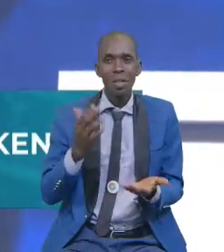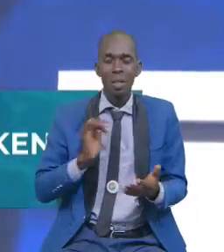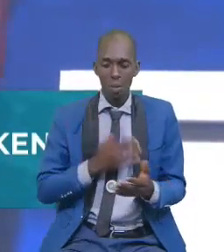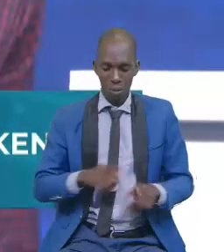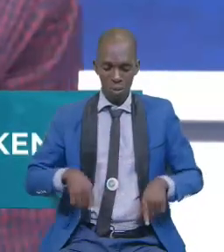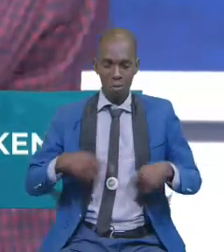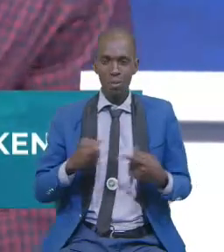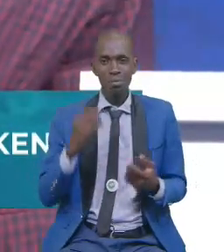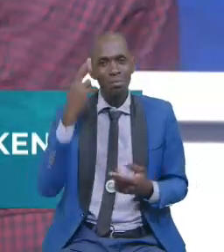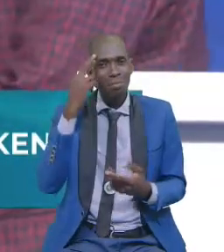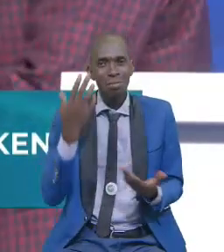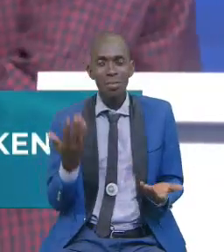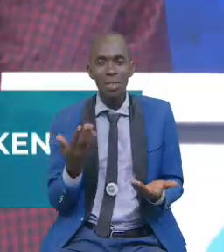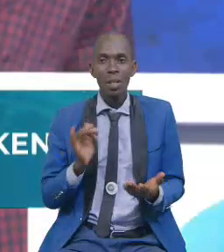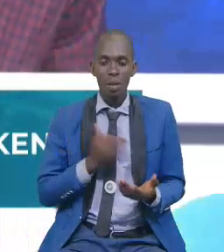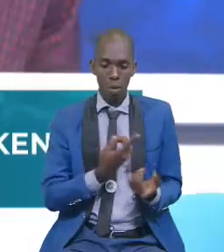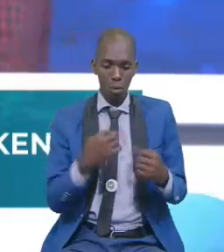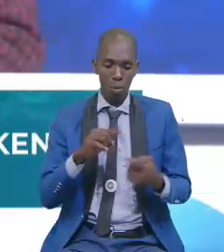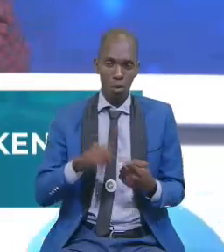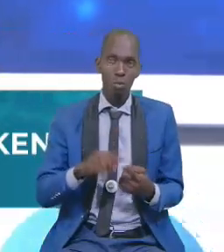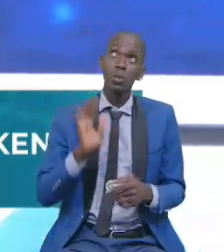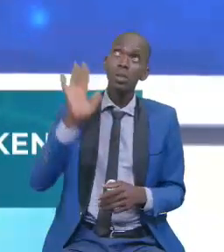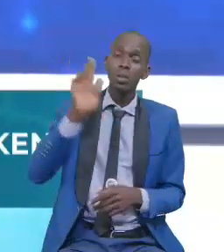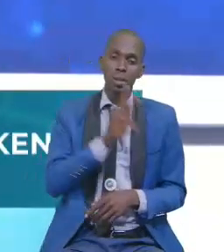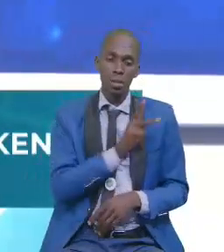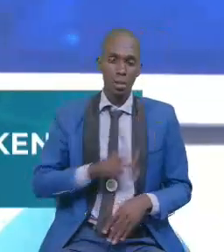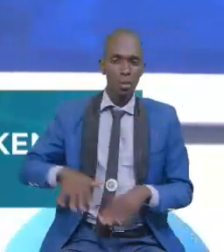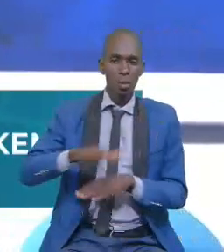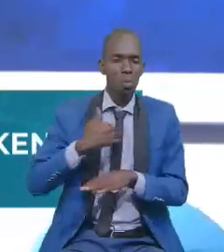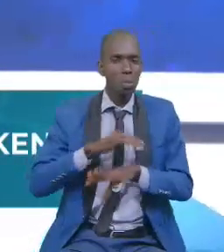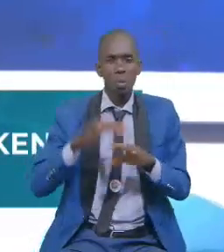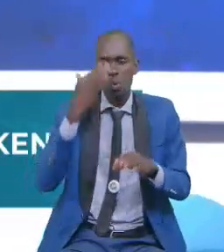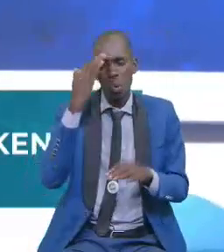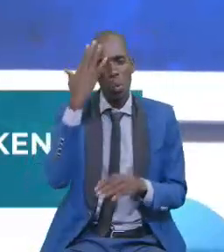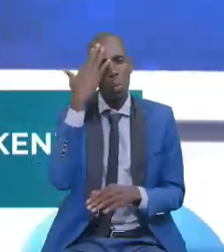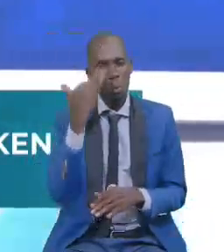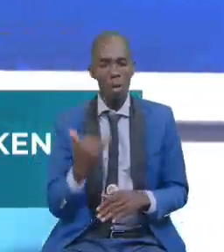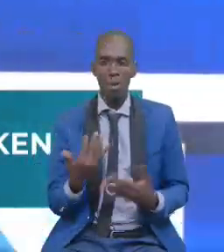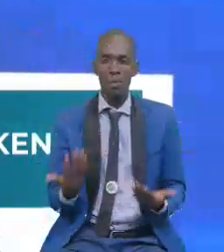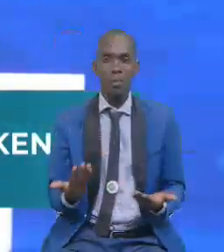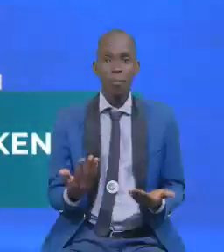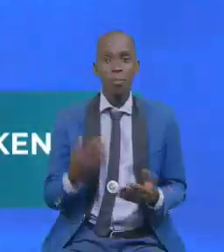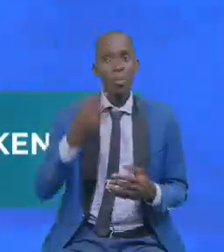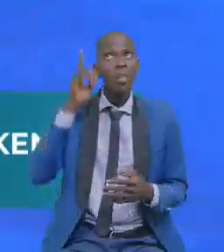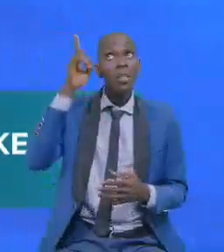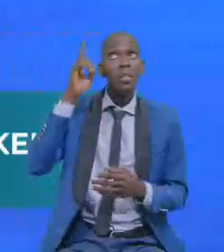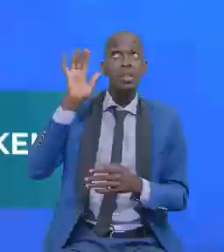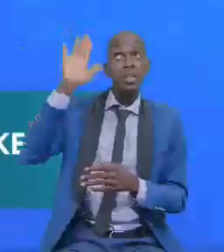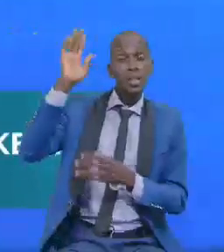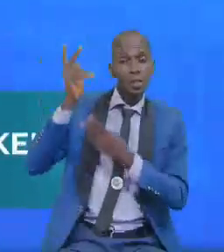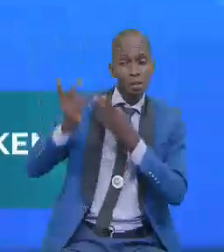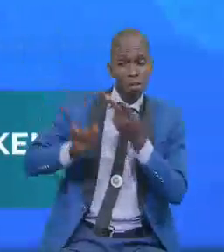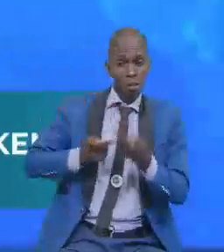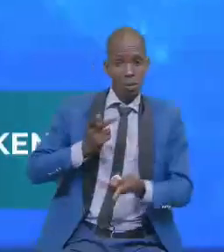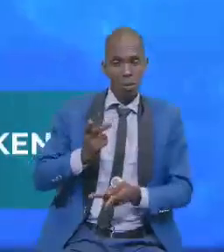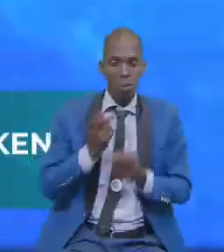existence, our coming to the kingdom, we didn't know why. His visitation wakes us